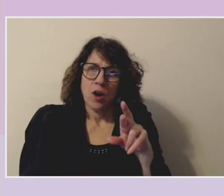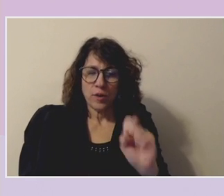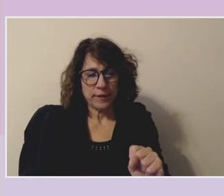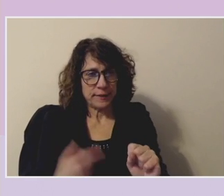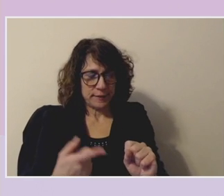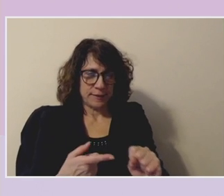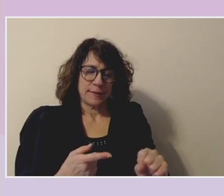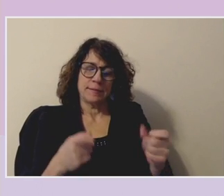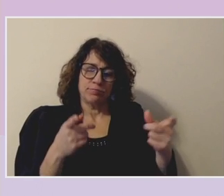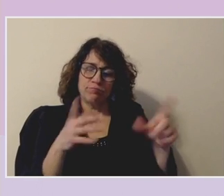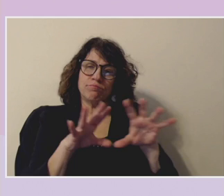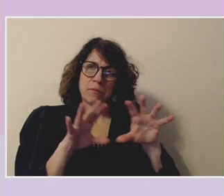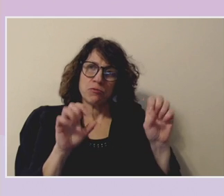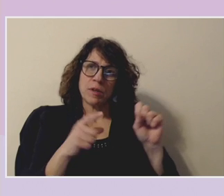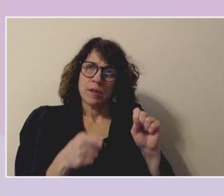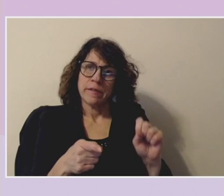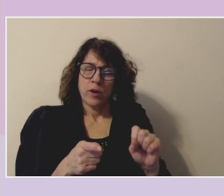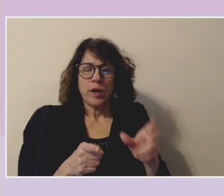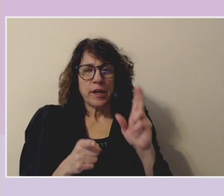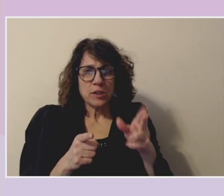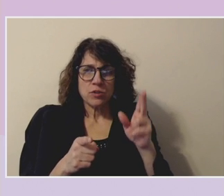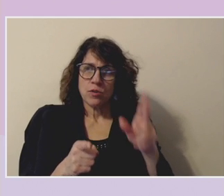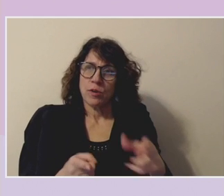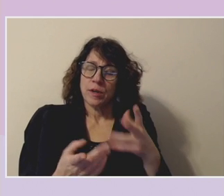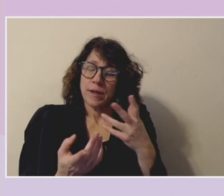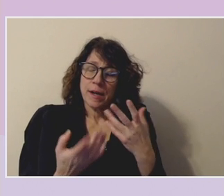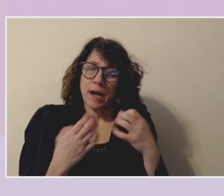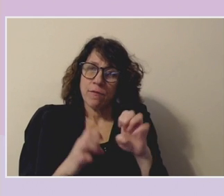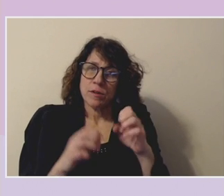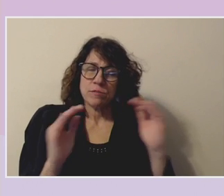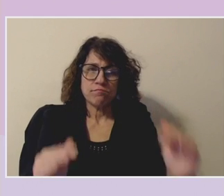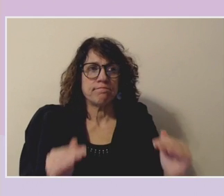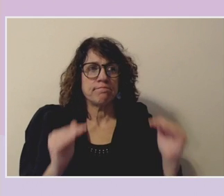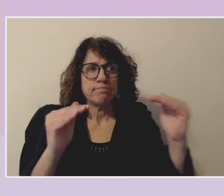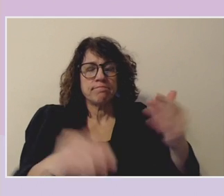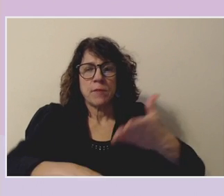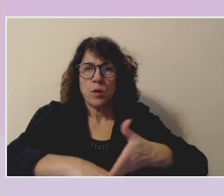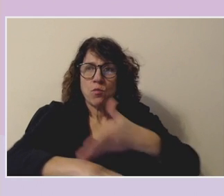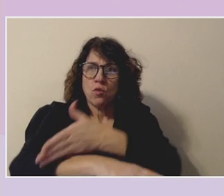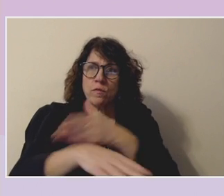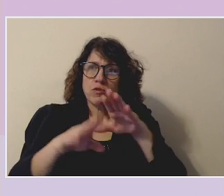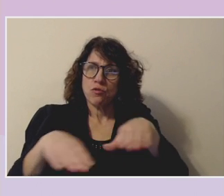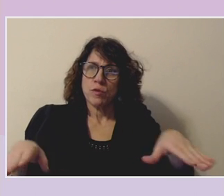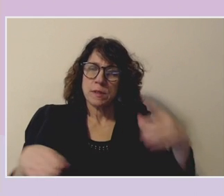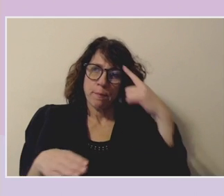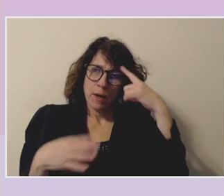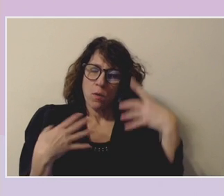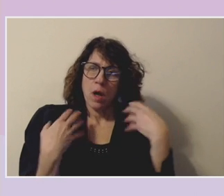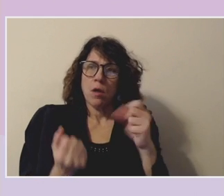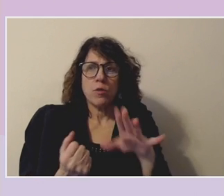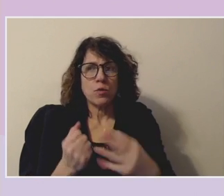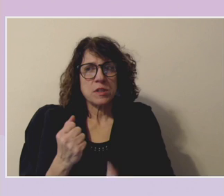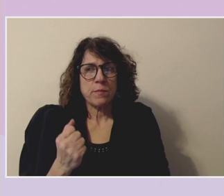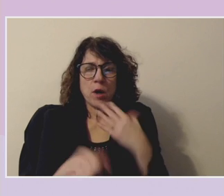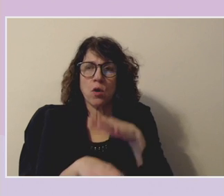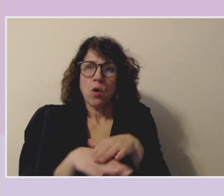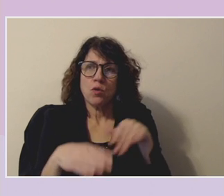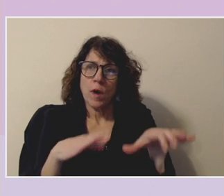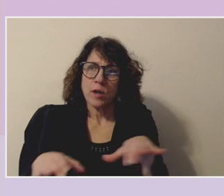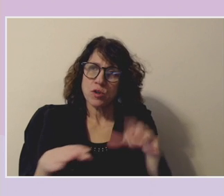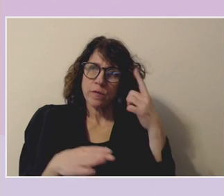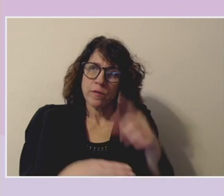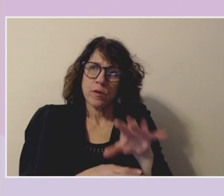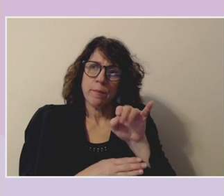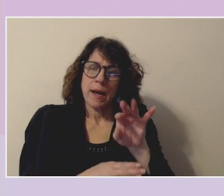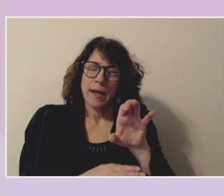investments, and historic efforts to raise the bar for children's mental health. Your inspiring call to action on Medicaid school-based